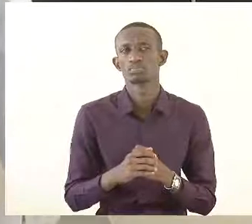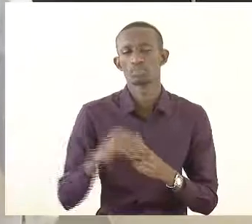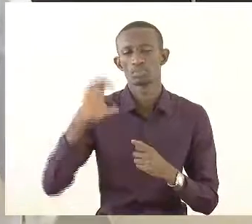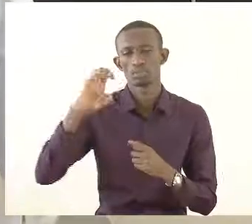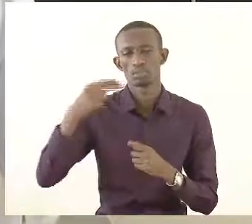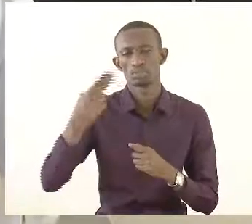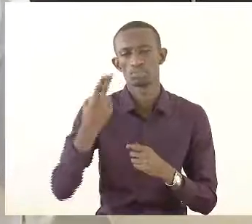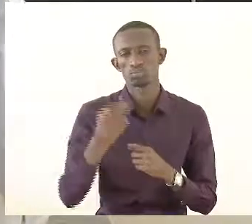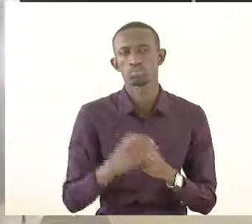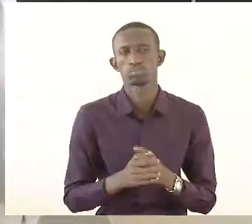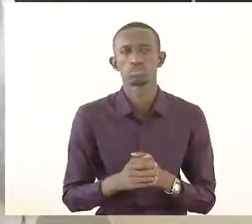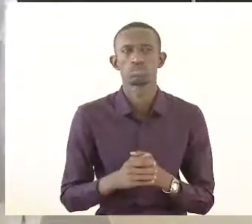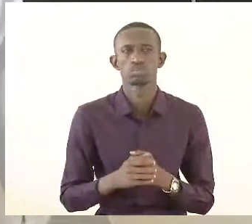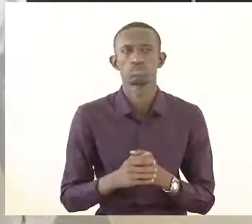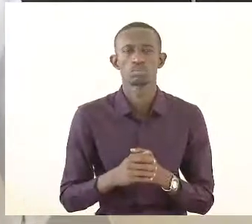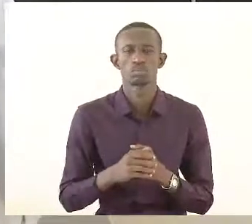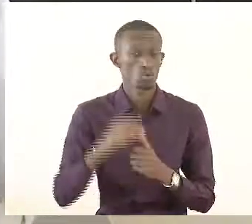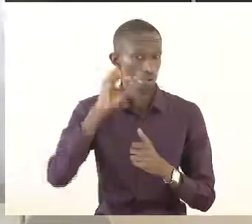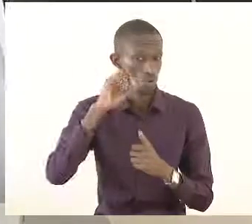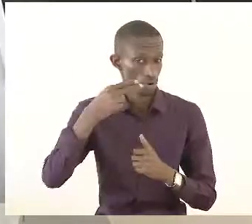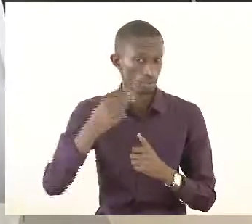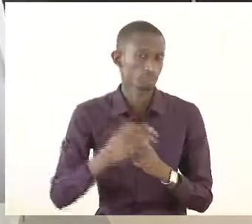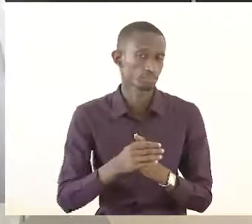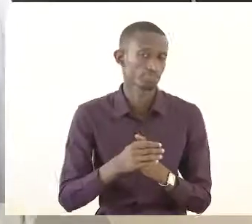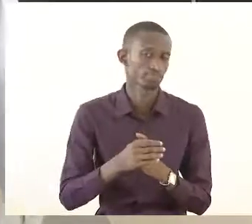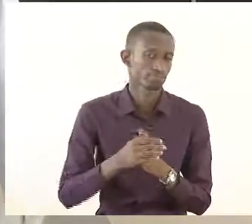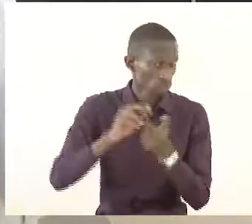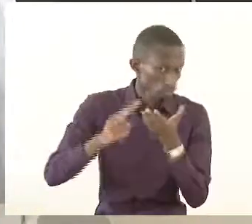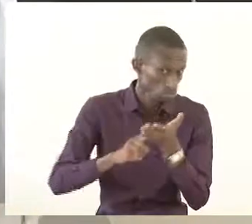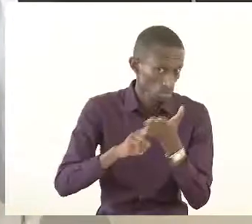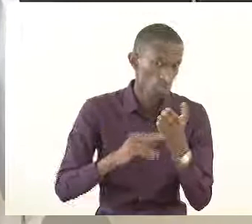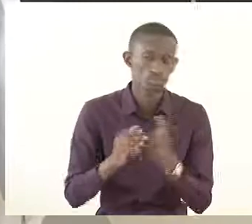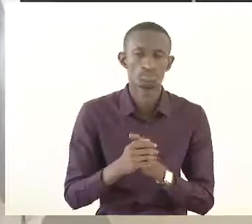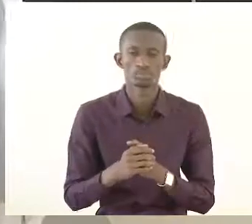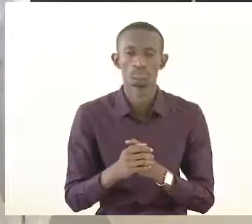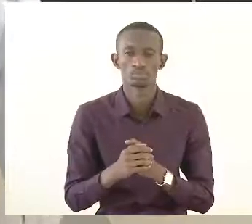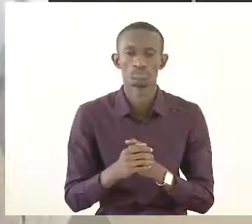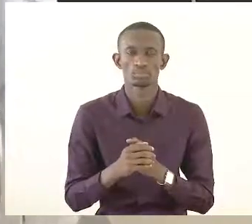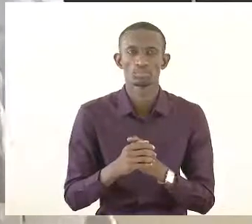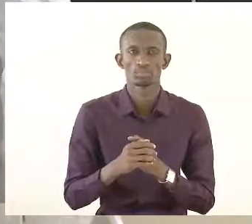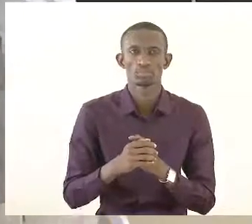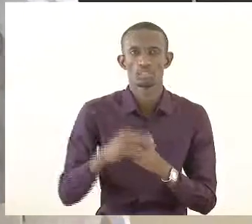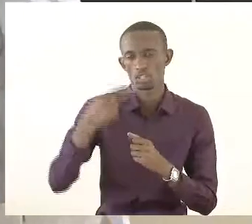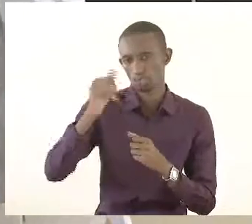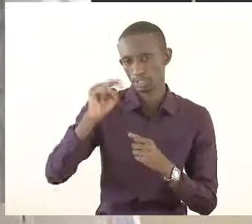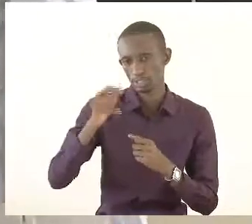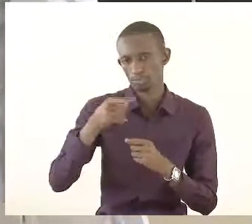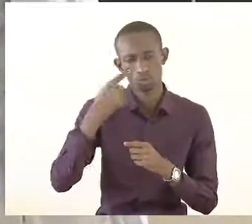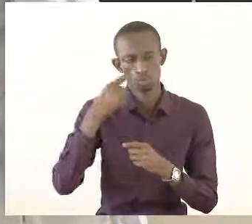We use a weak oxidizing agent, or we can distill off The oxidation gives us